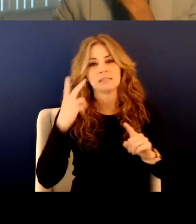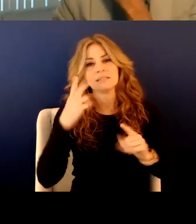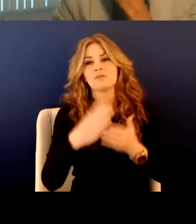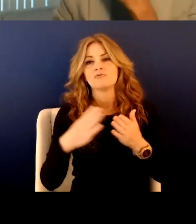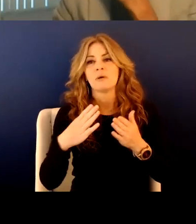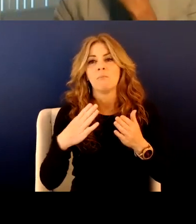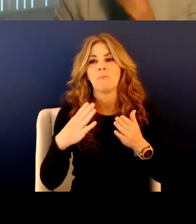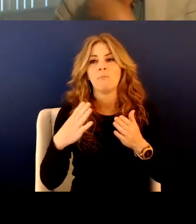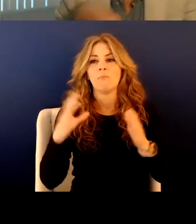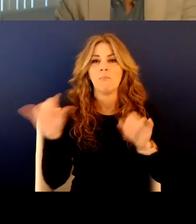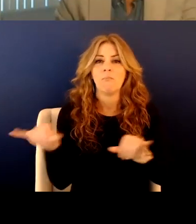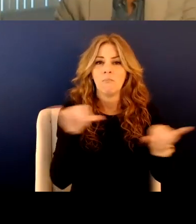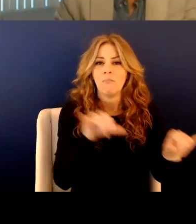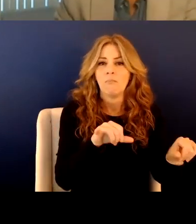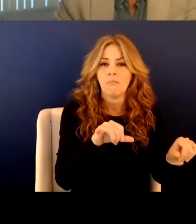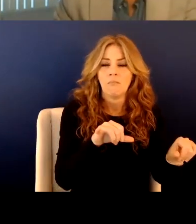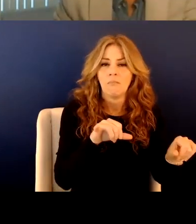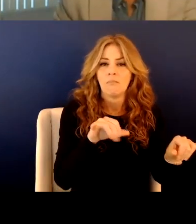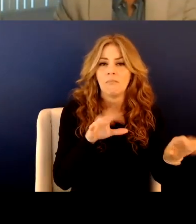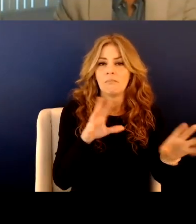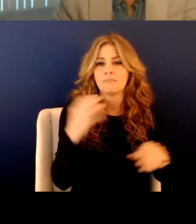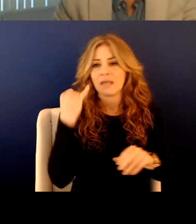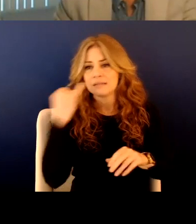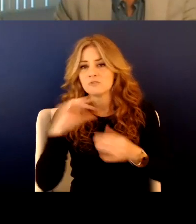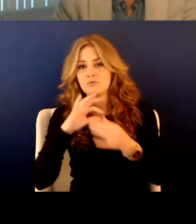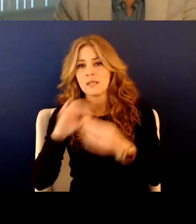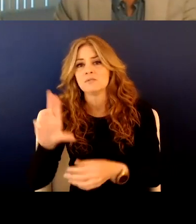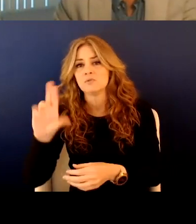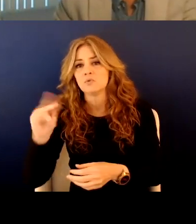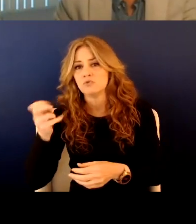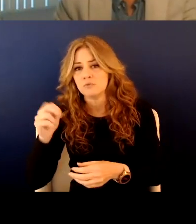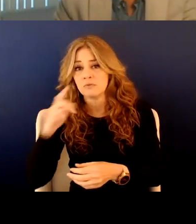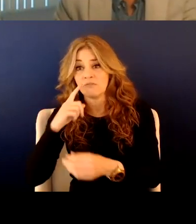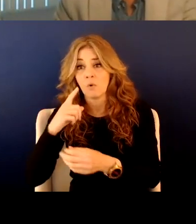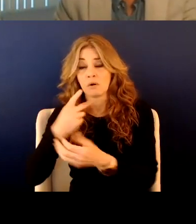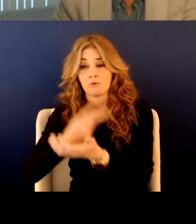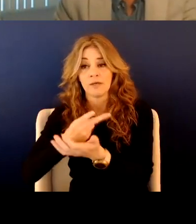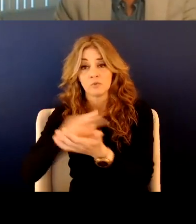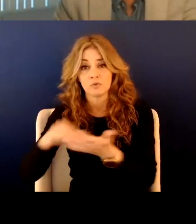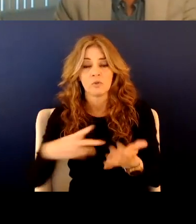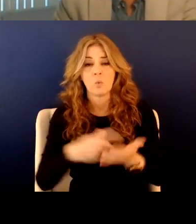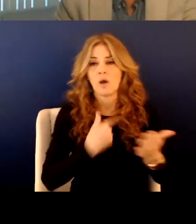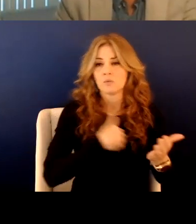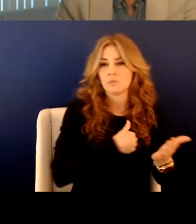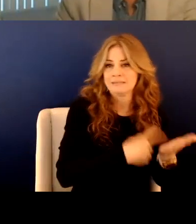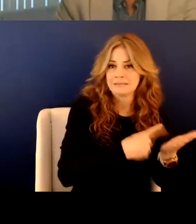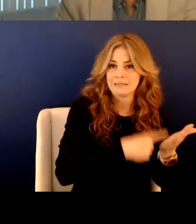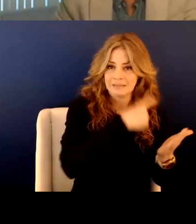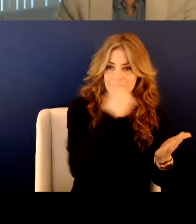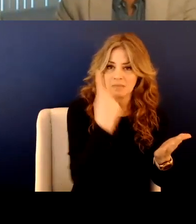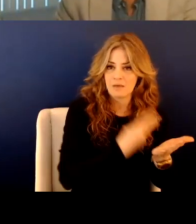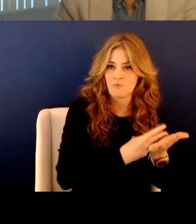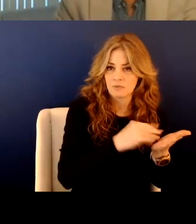between the ideas that around unionizing for grad students and also what we were talking about as Black grad students making